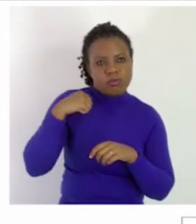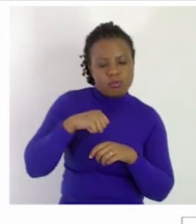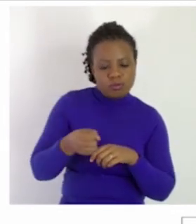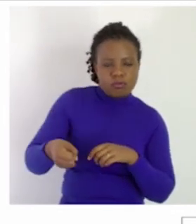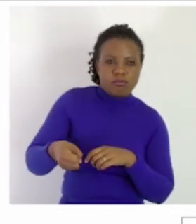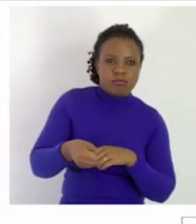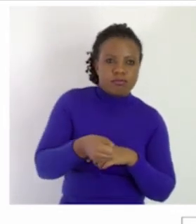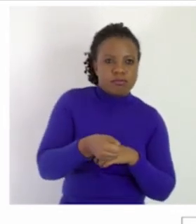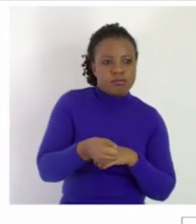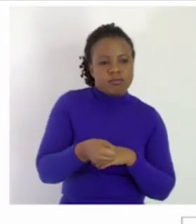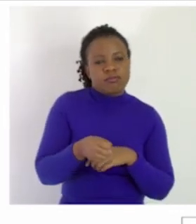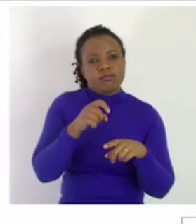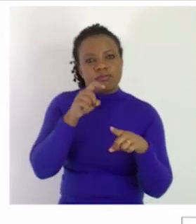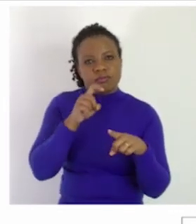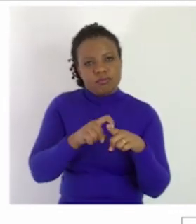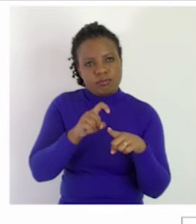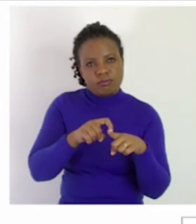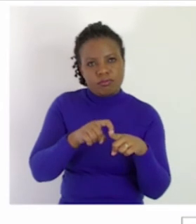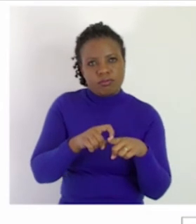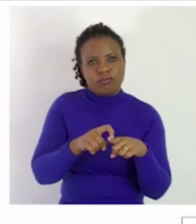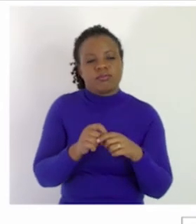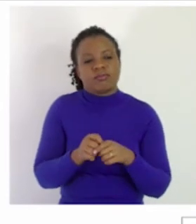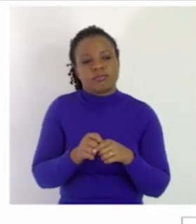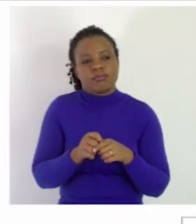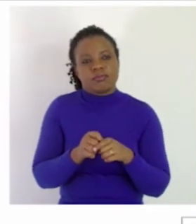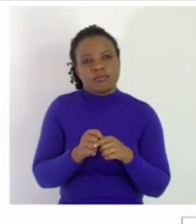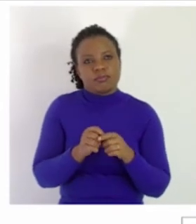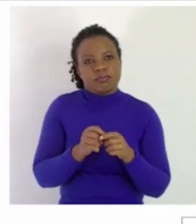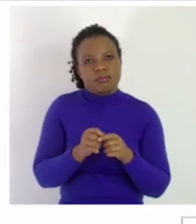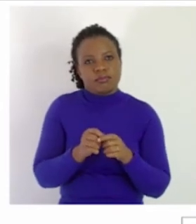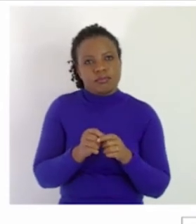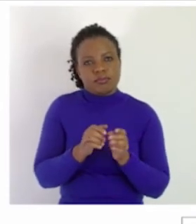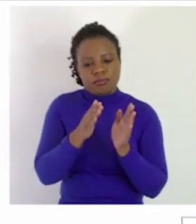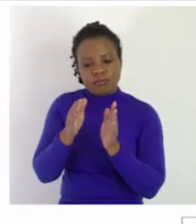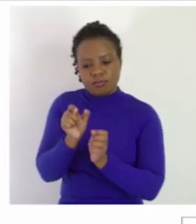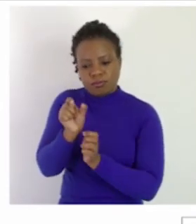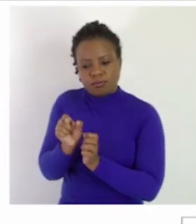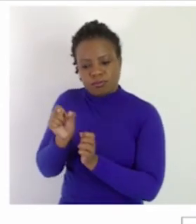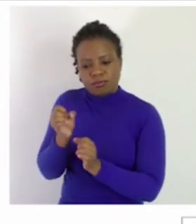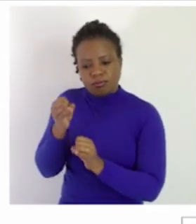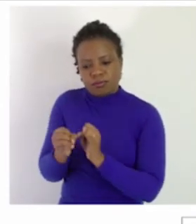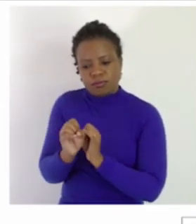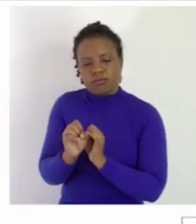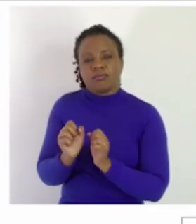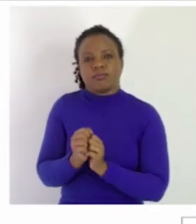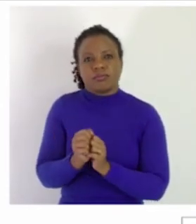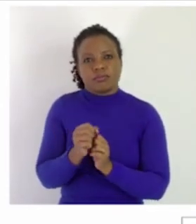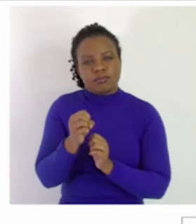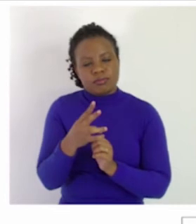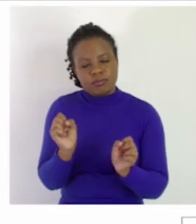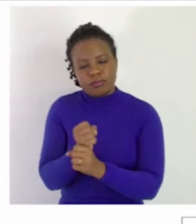bag, suitcase, bone. If we move on to